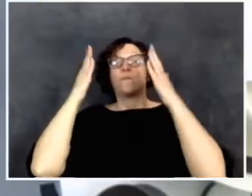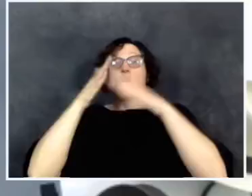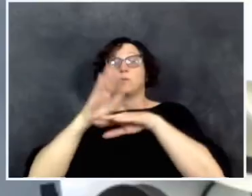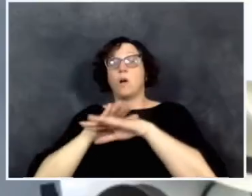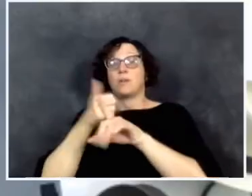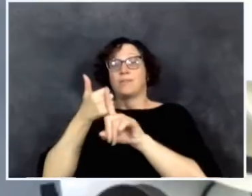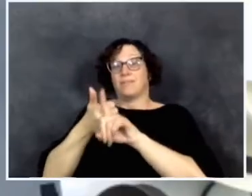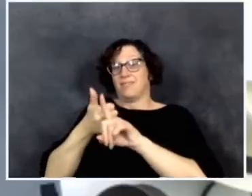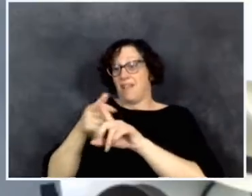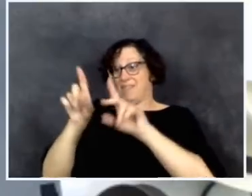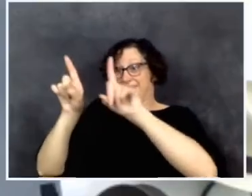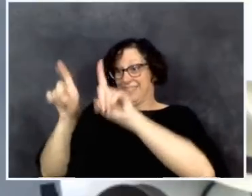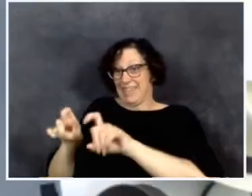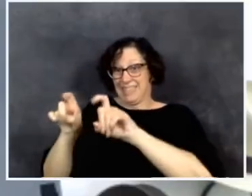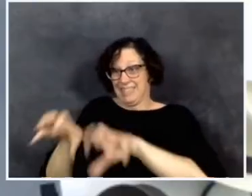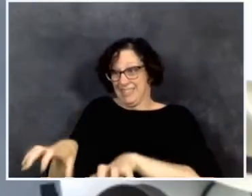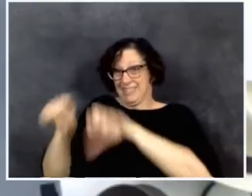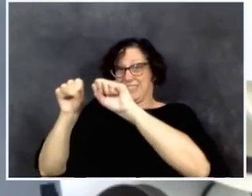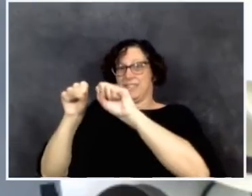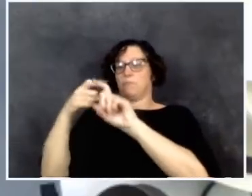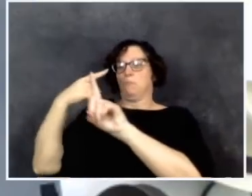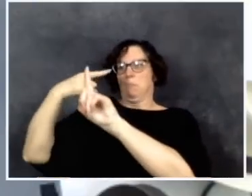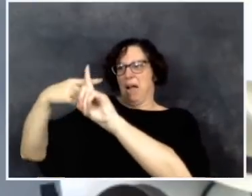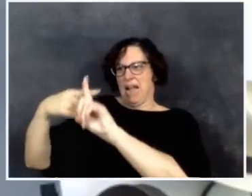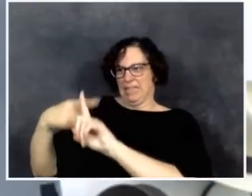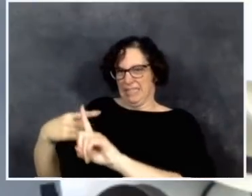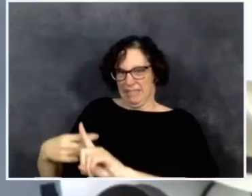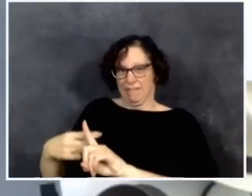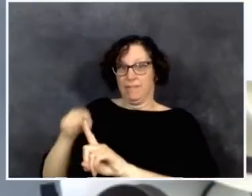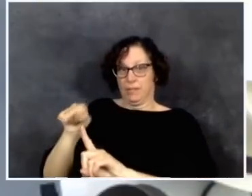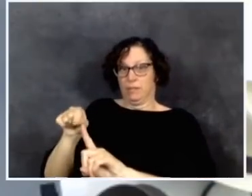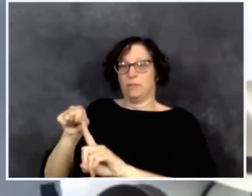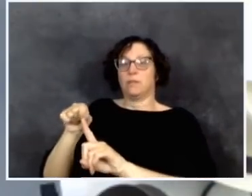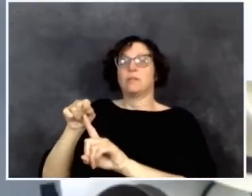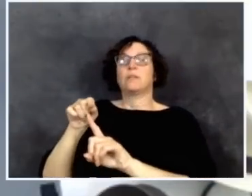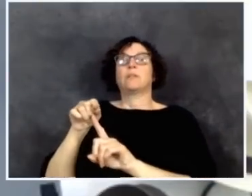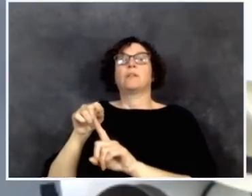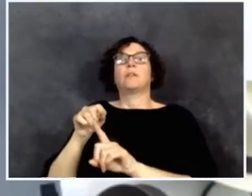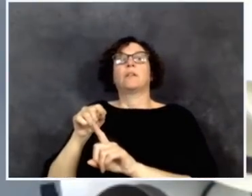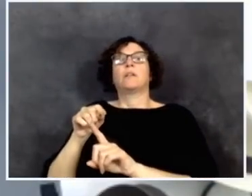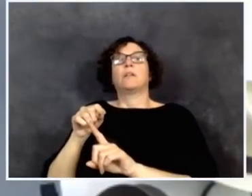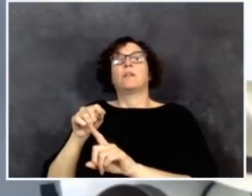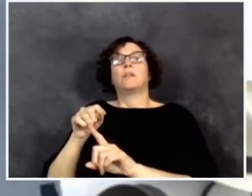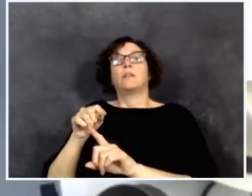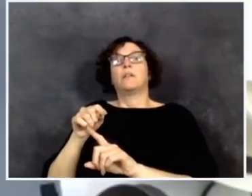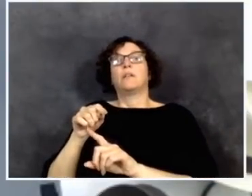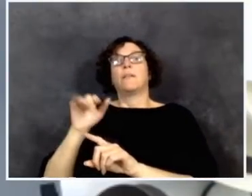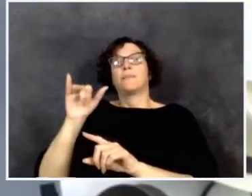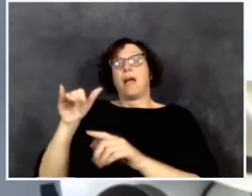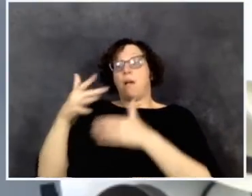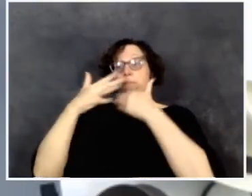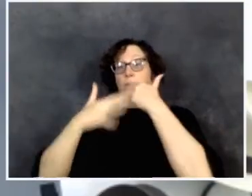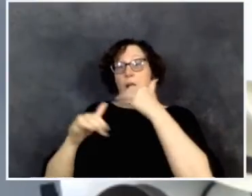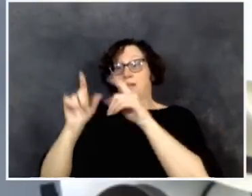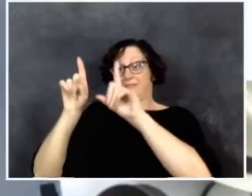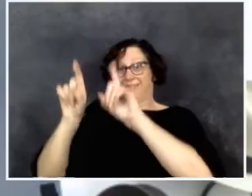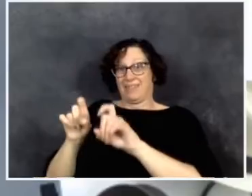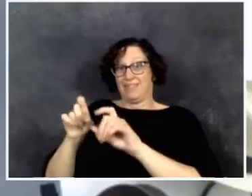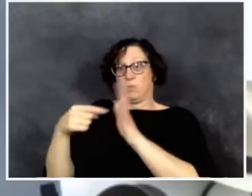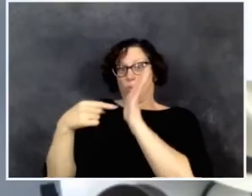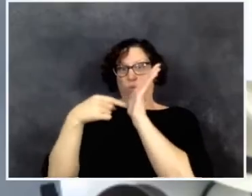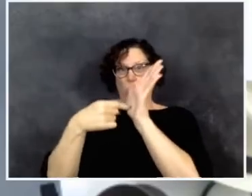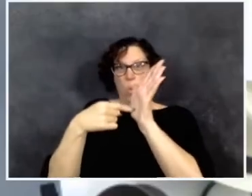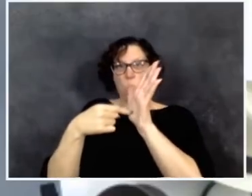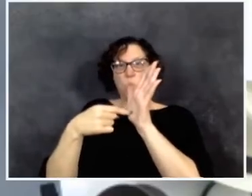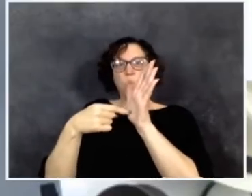most antibodies are people who have a major disease. People who have had a milder course don't seem to